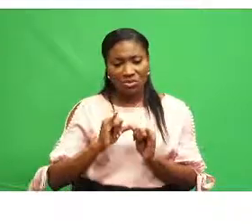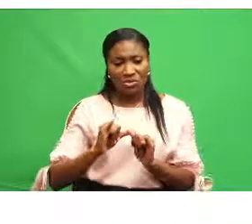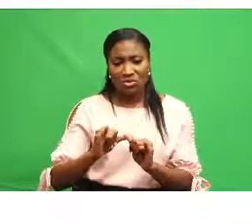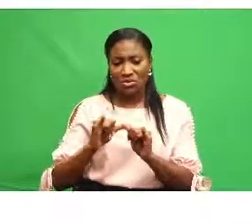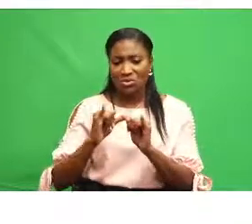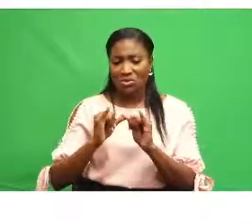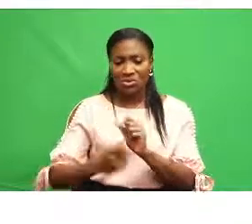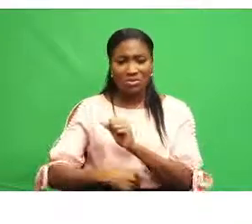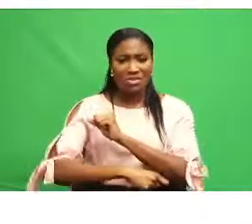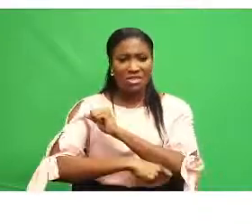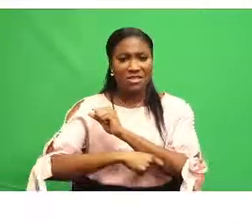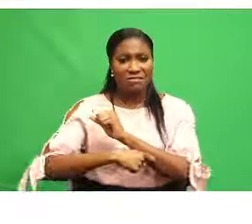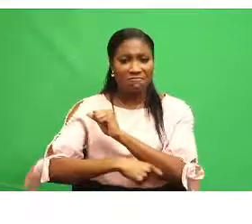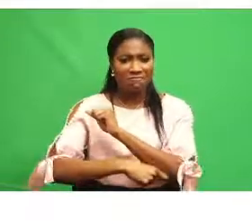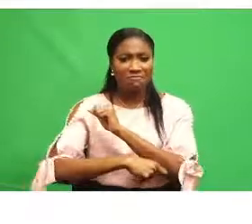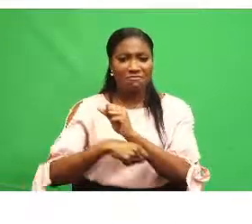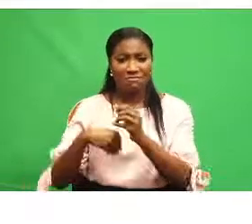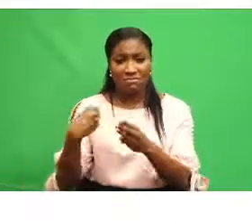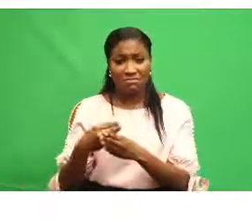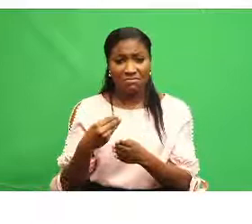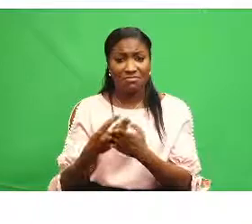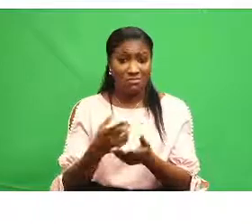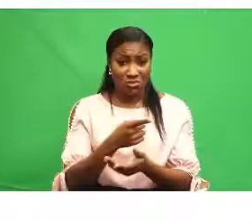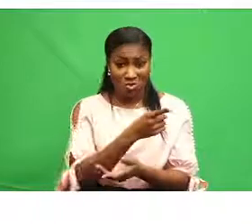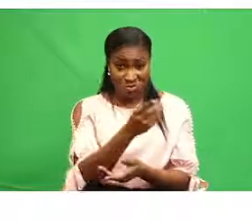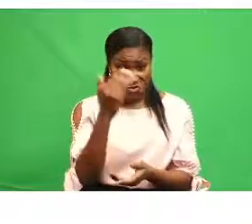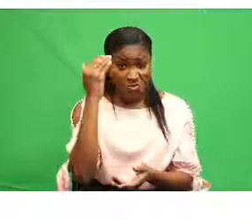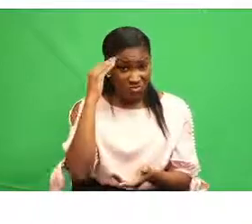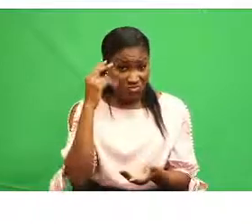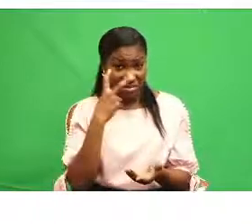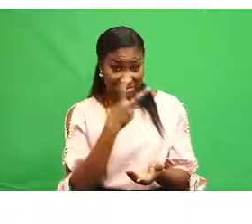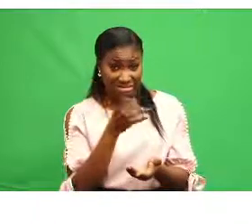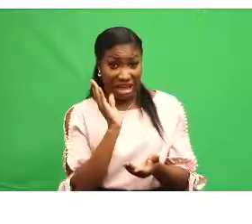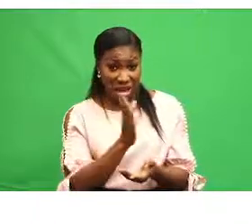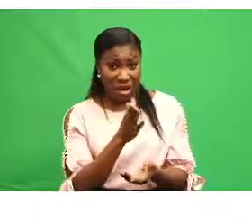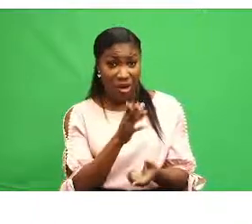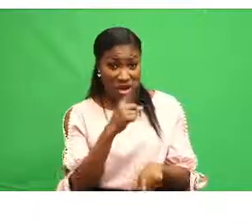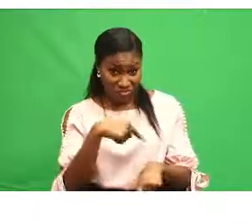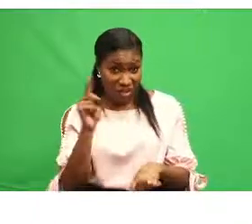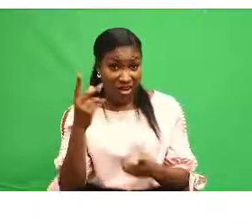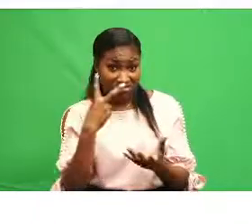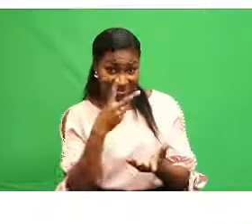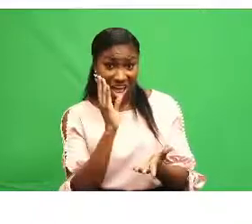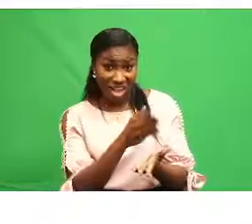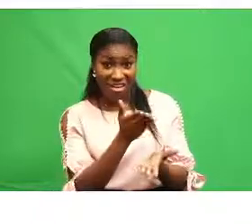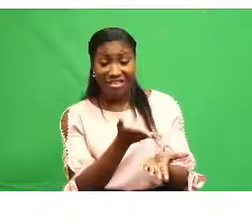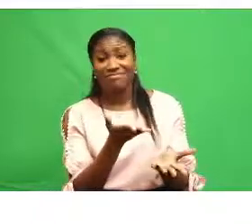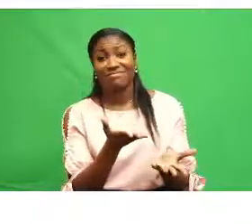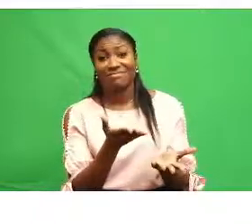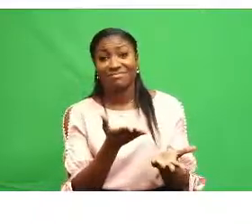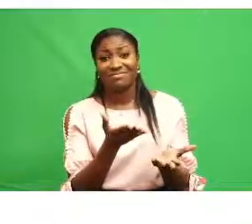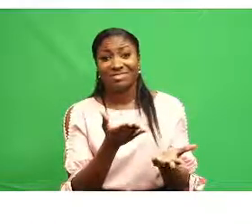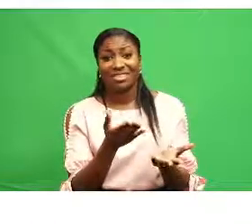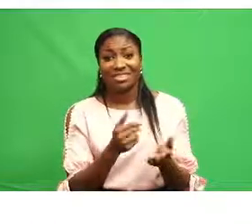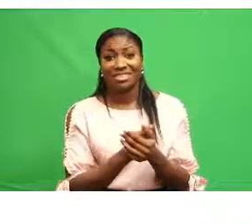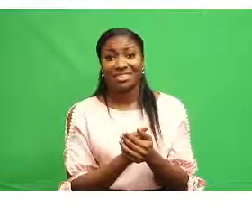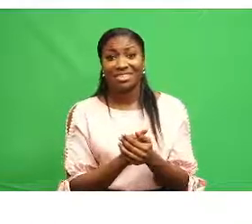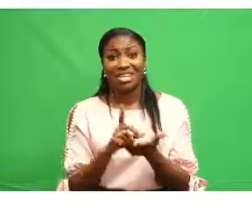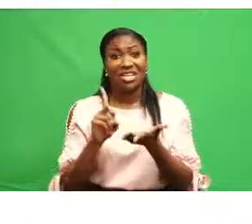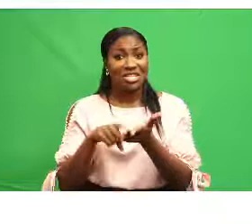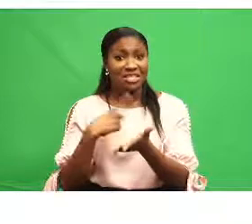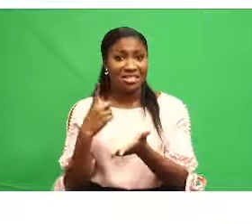knows? Who is aware of that abuse that you're experiencing? Because on the outside, everything looks